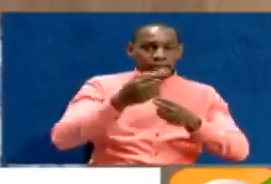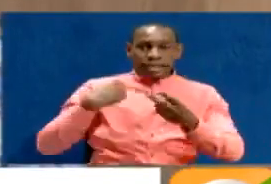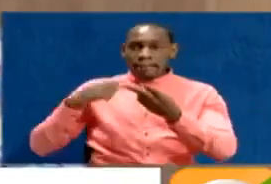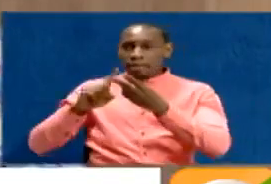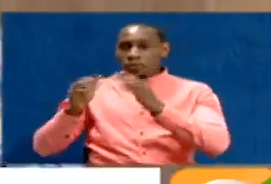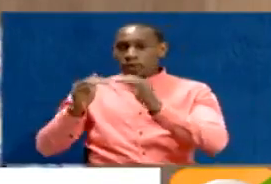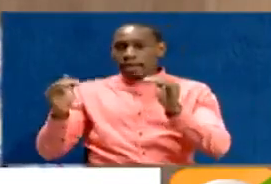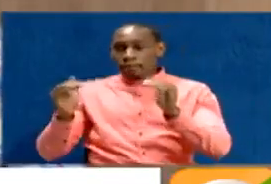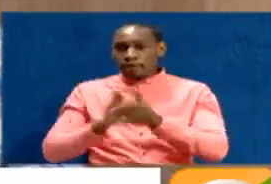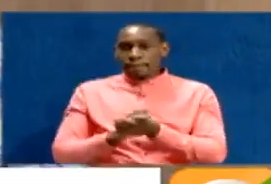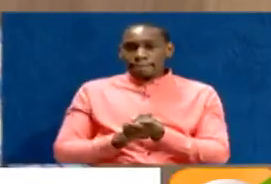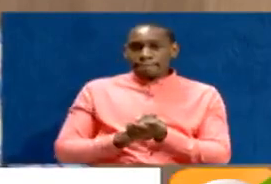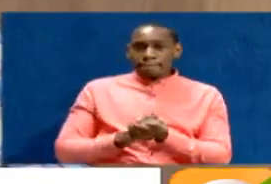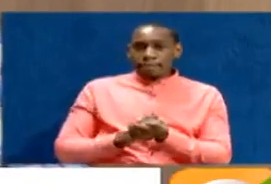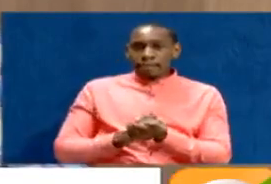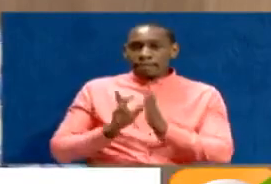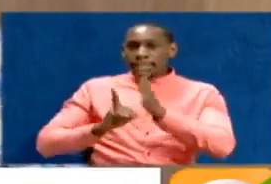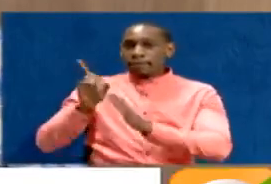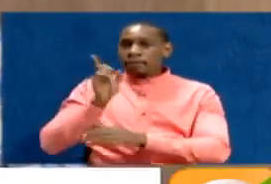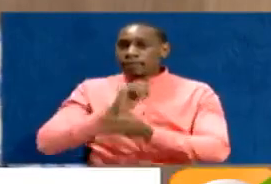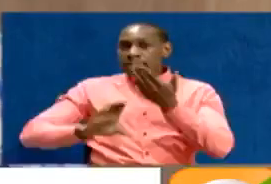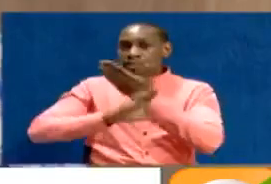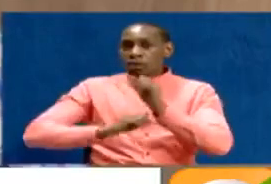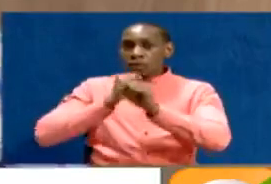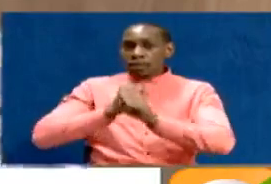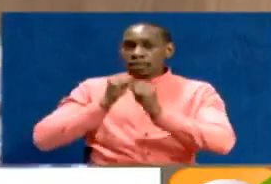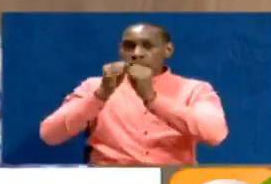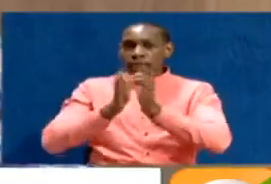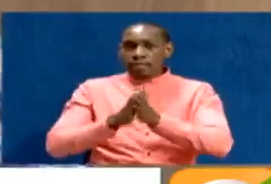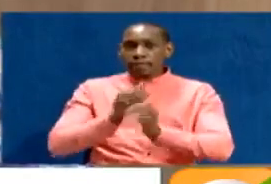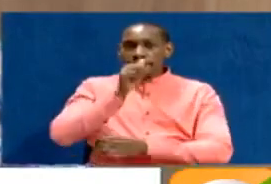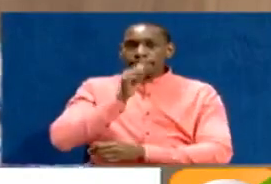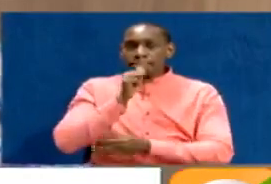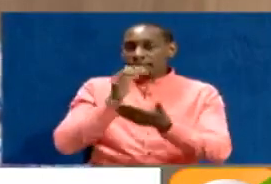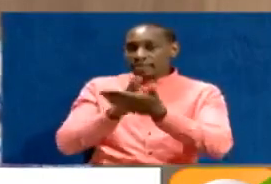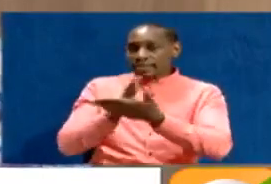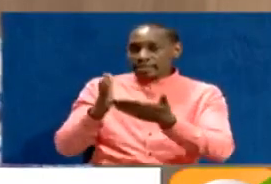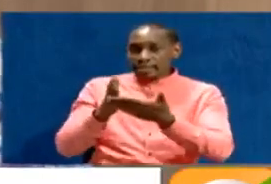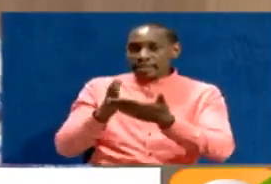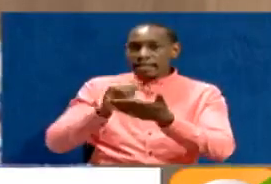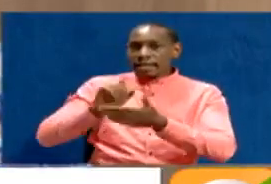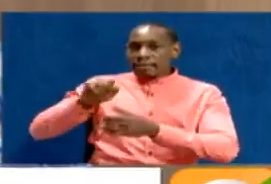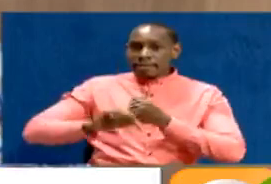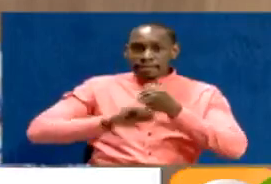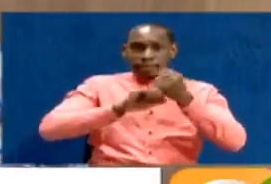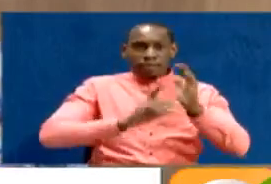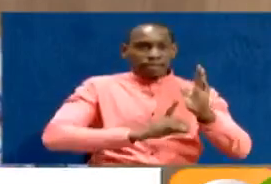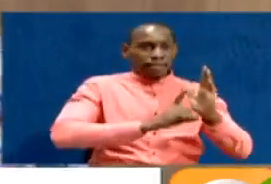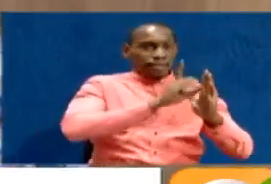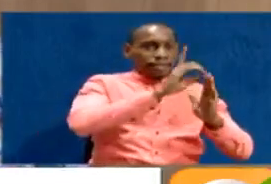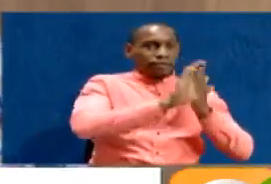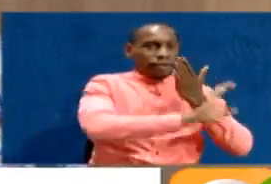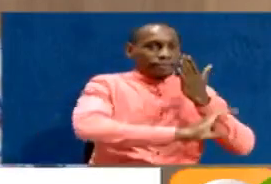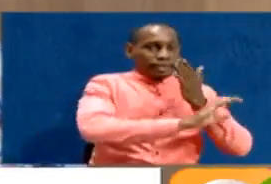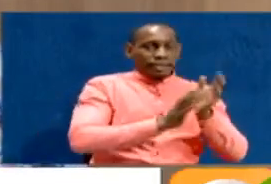second, the better off countries, working in collaboration with our private sectors, should support developing